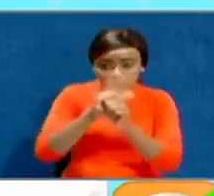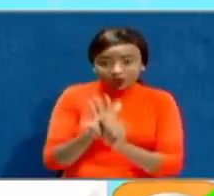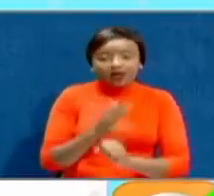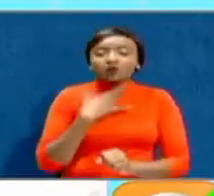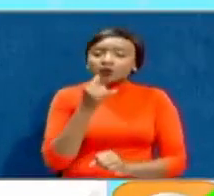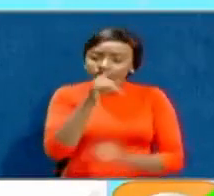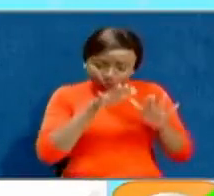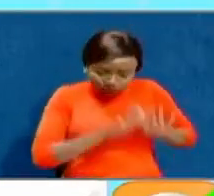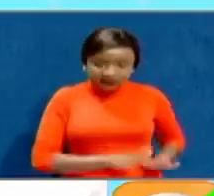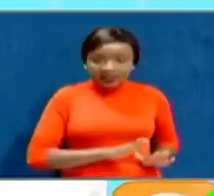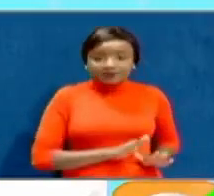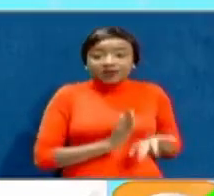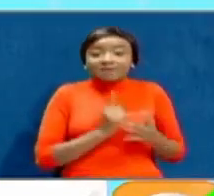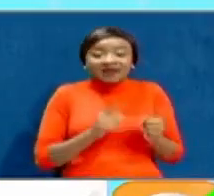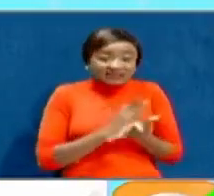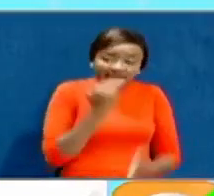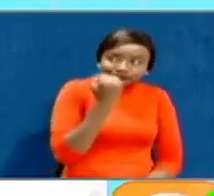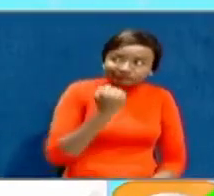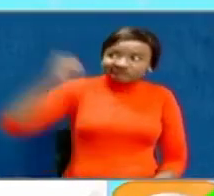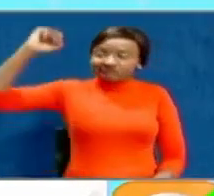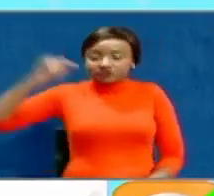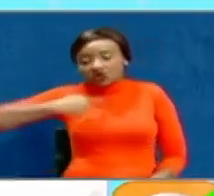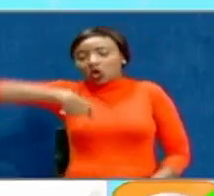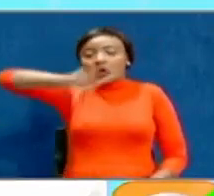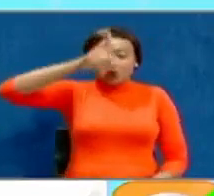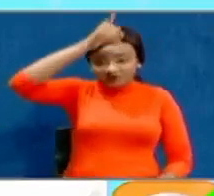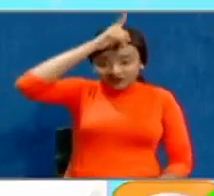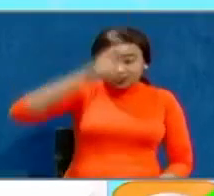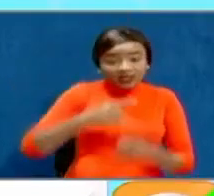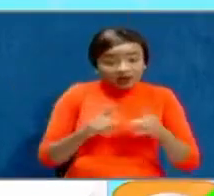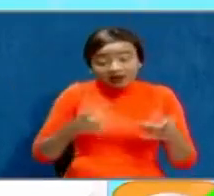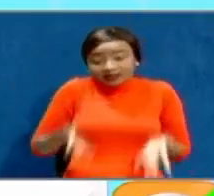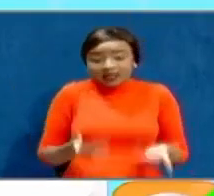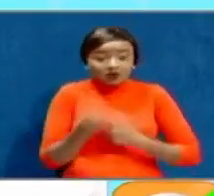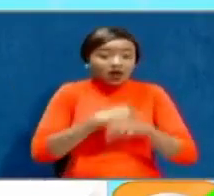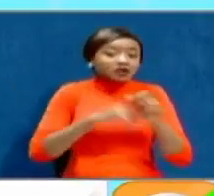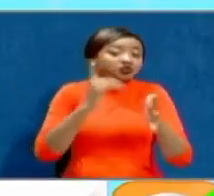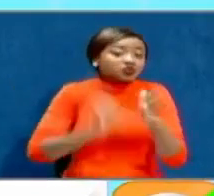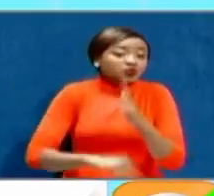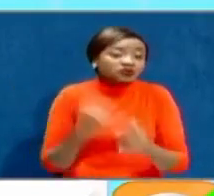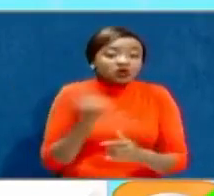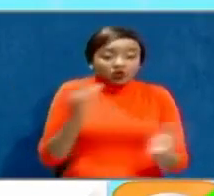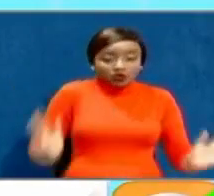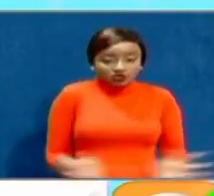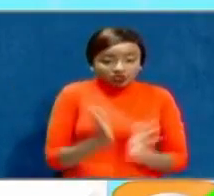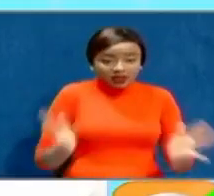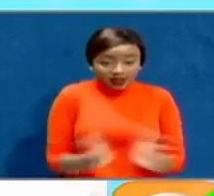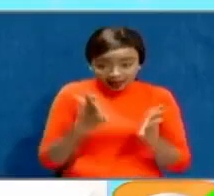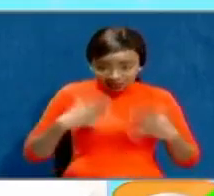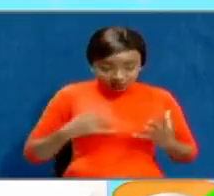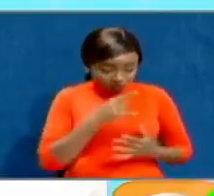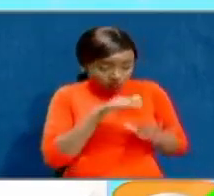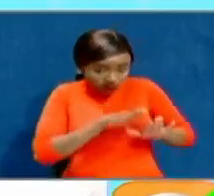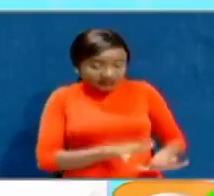to do it. Some have already. So the only thing we can do now is to urge those who have